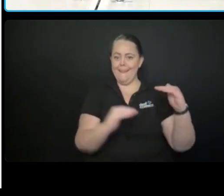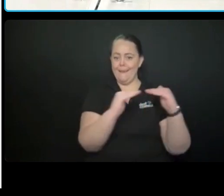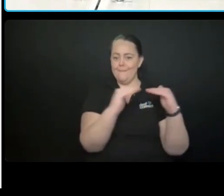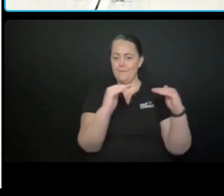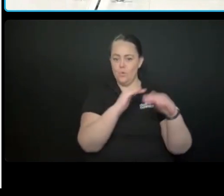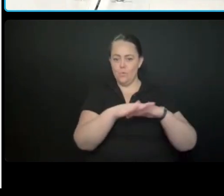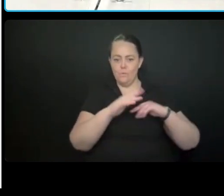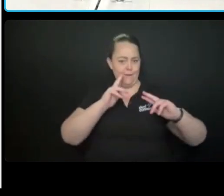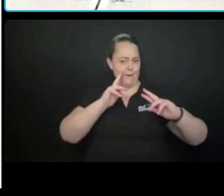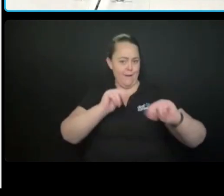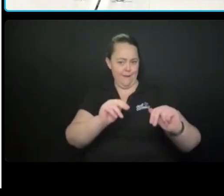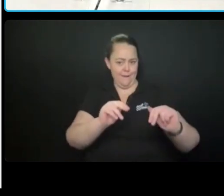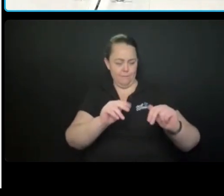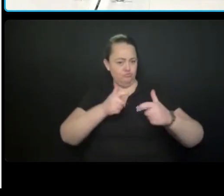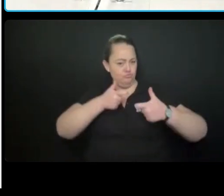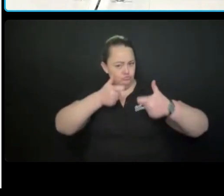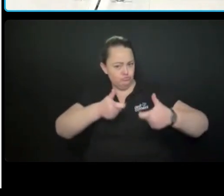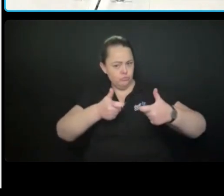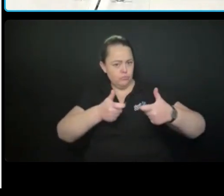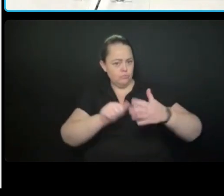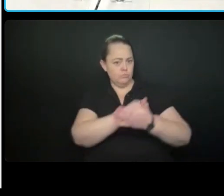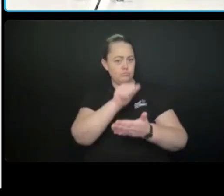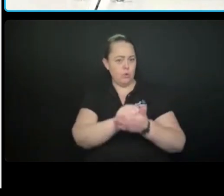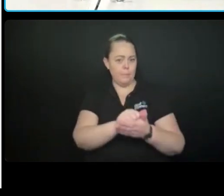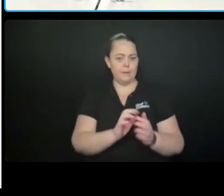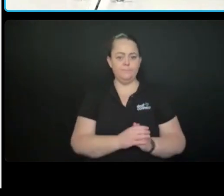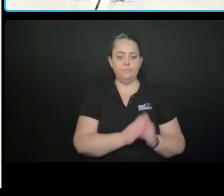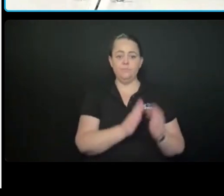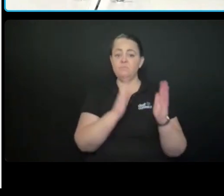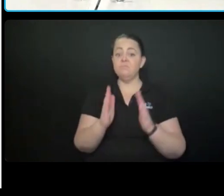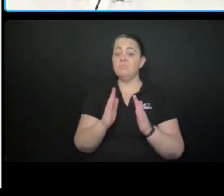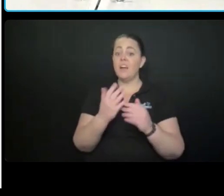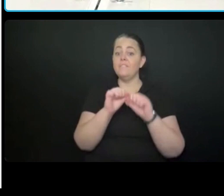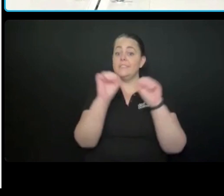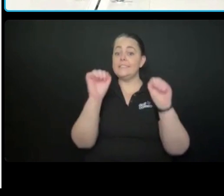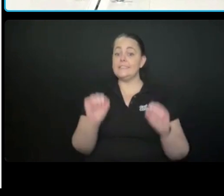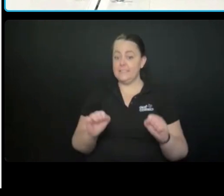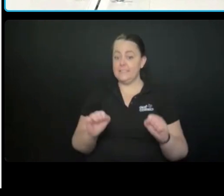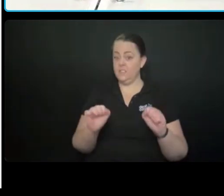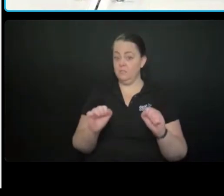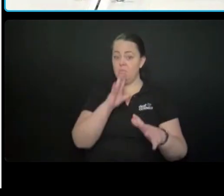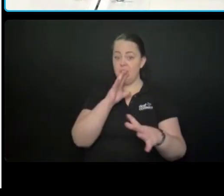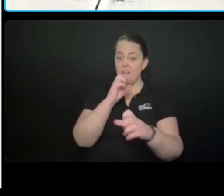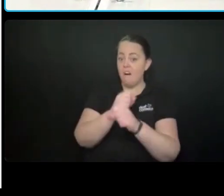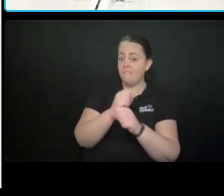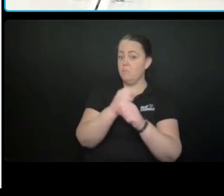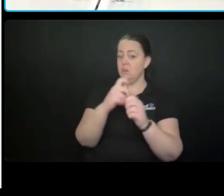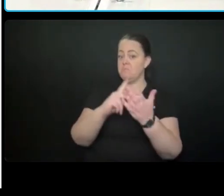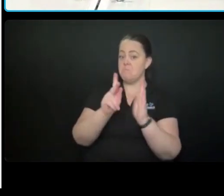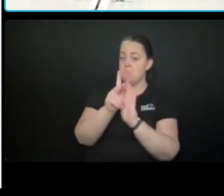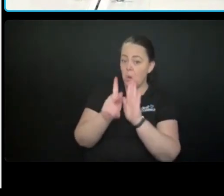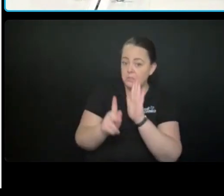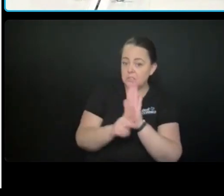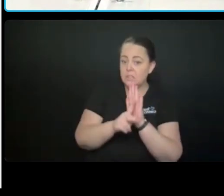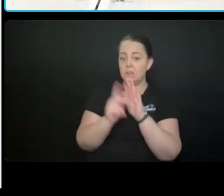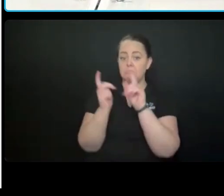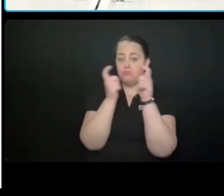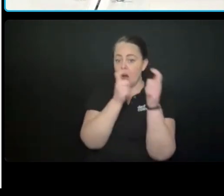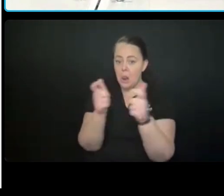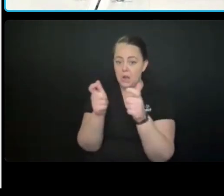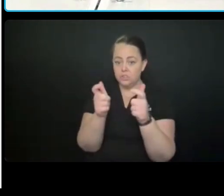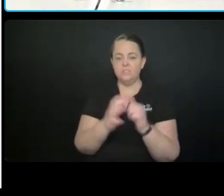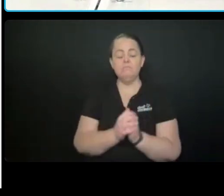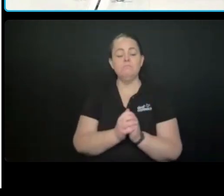government to make improvements at a system level through evidence-based policy and regulation, And finally, it aims to provide older people